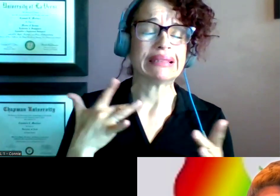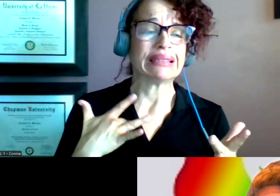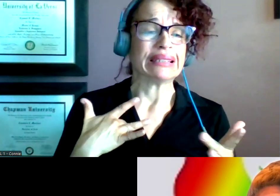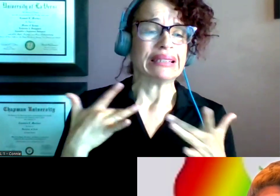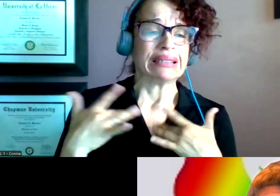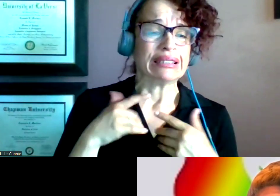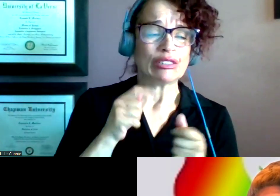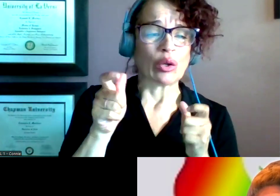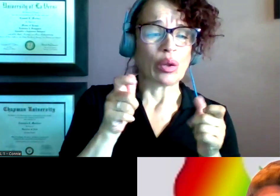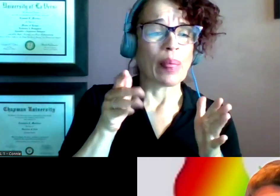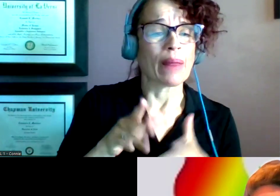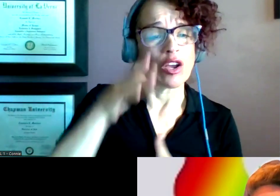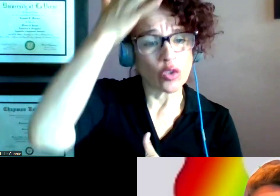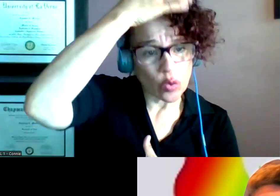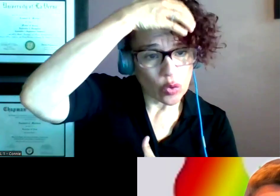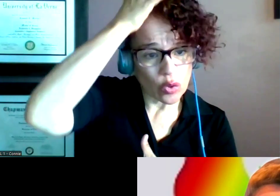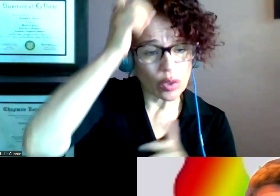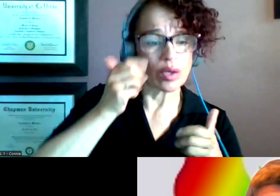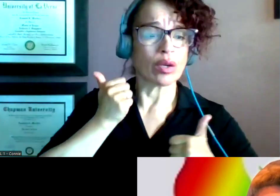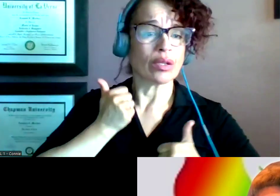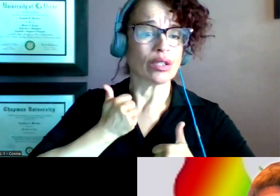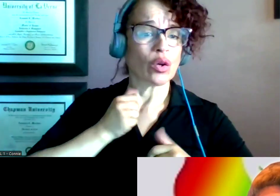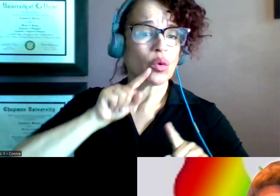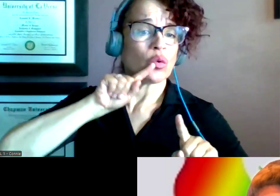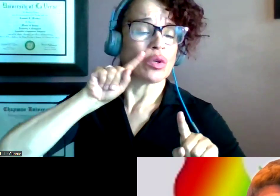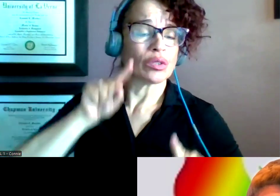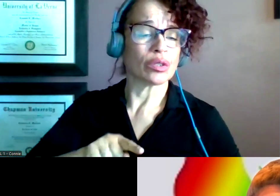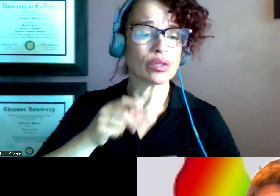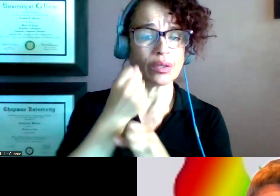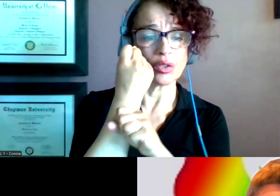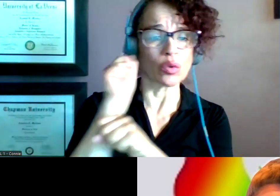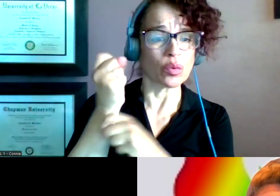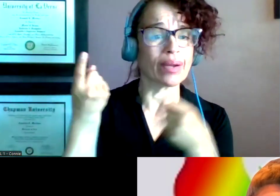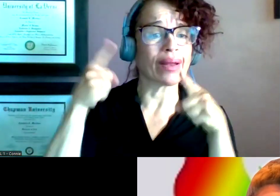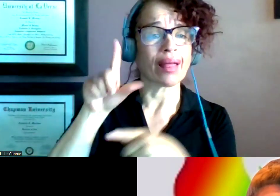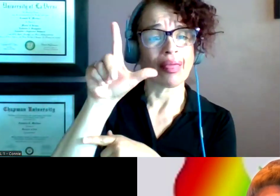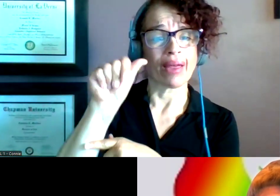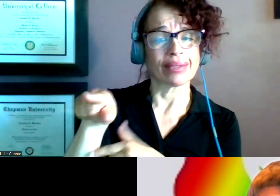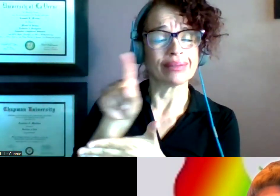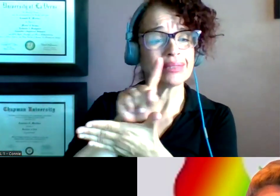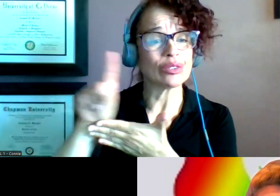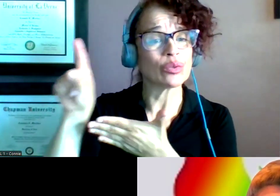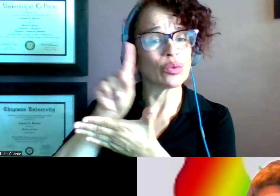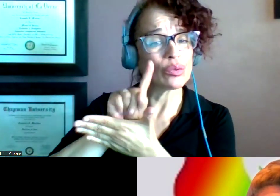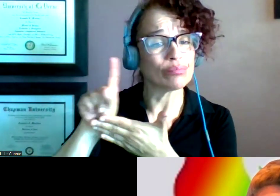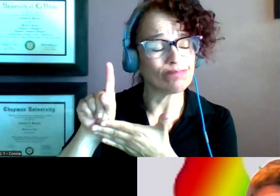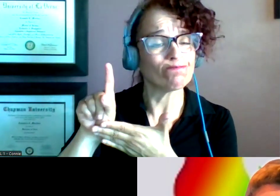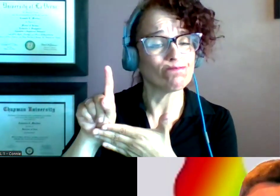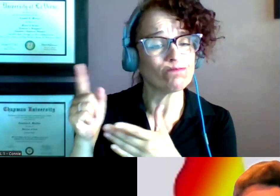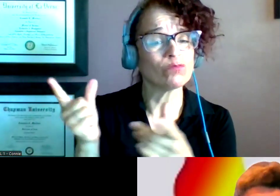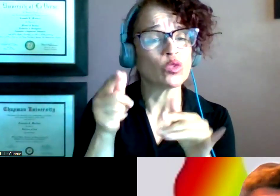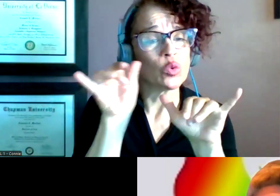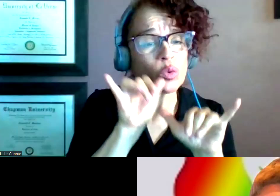Trump administration's uninvited military response to the protests happening in LA this week and threats to do the